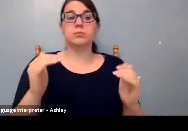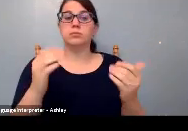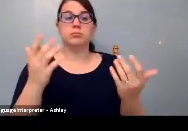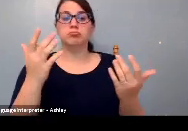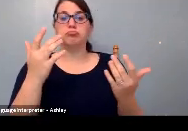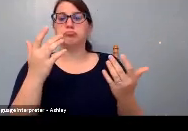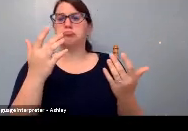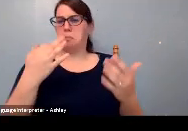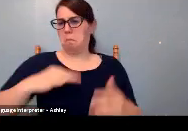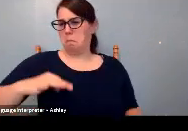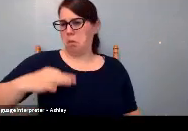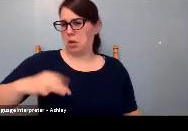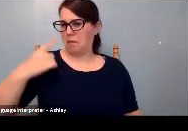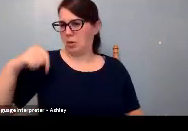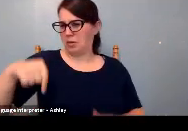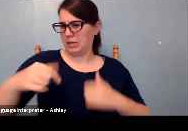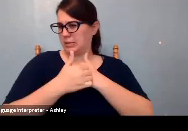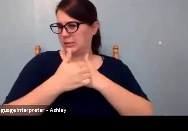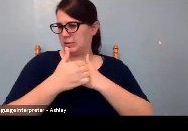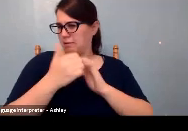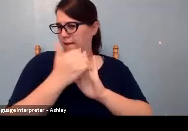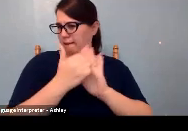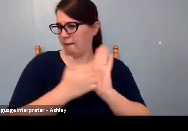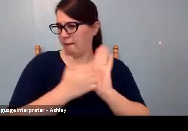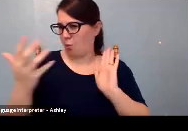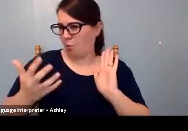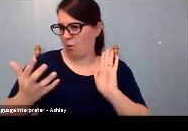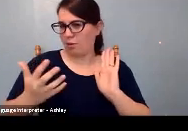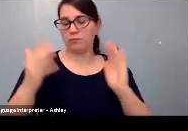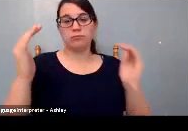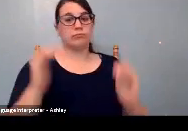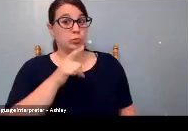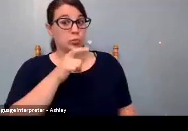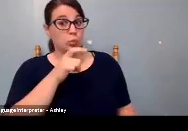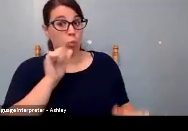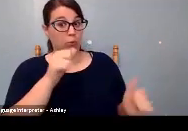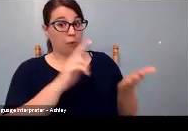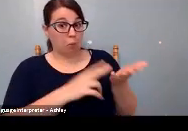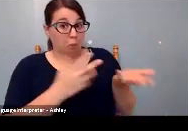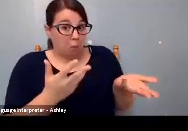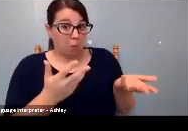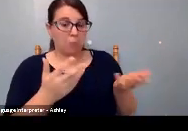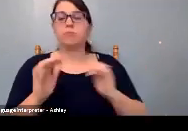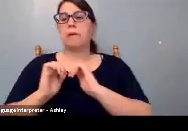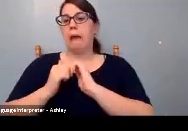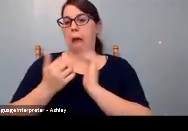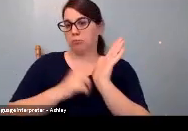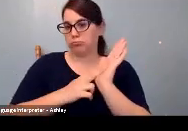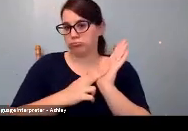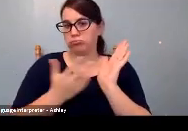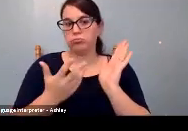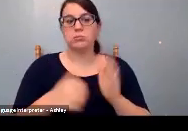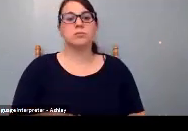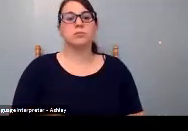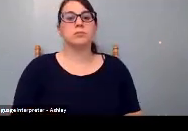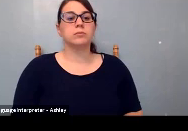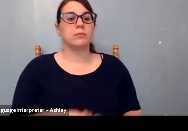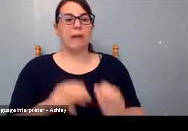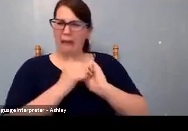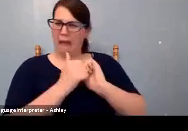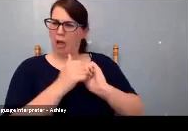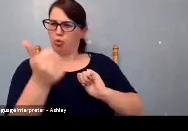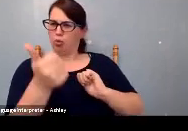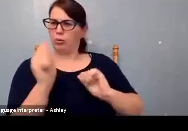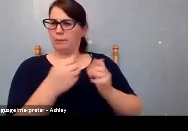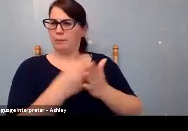savings account? Who is eligible and how do you enroll? How to make contributions and withdrawals?